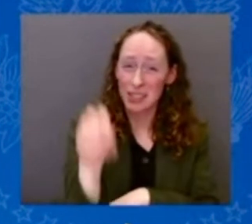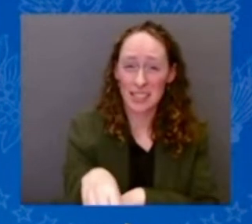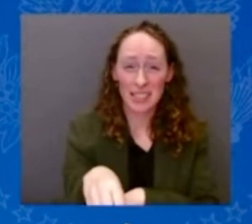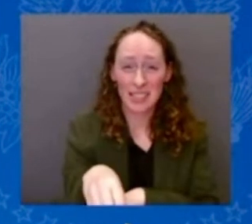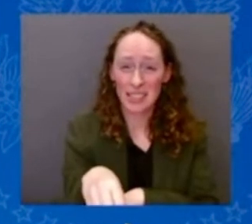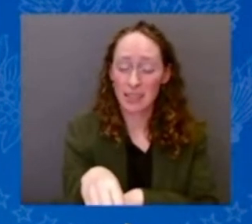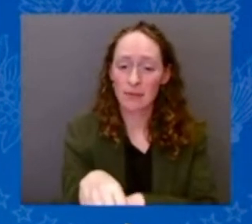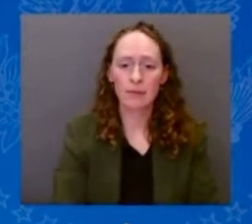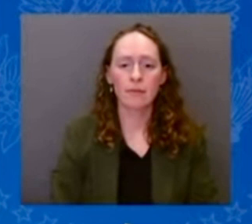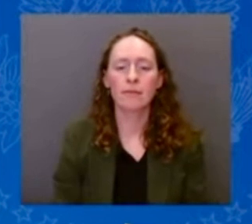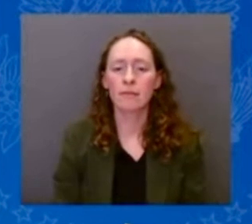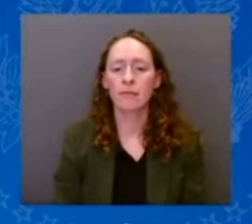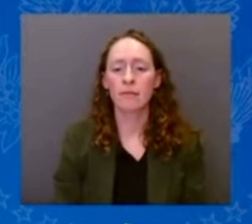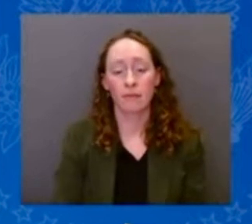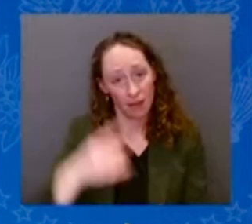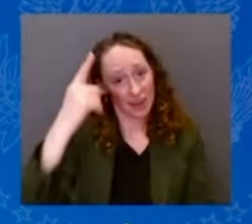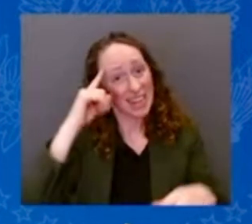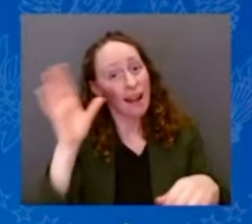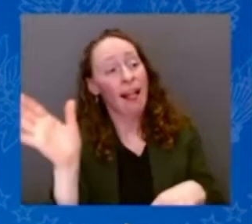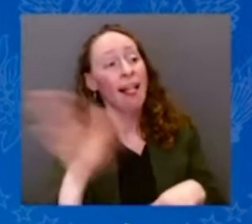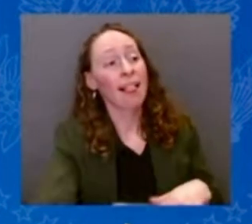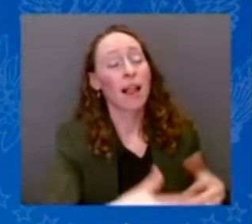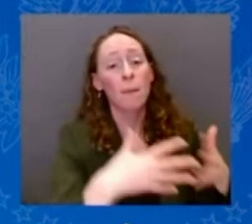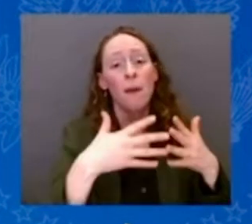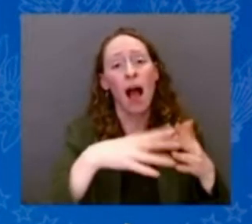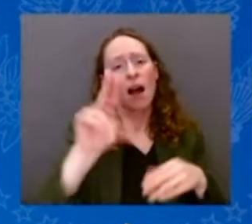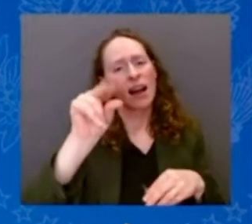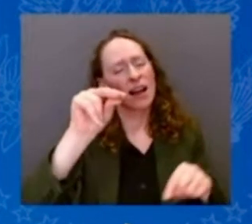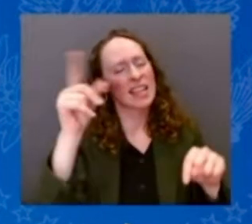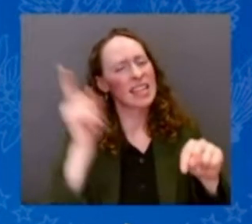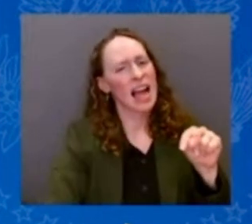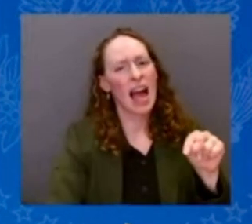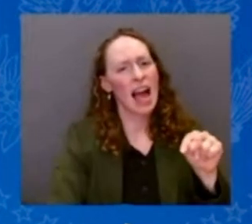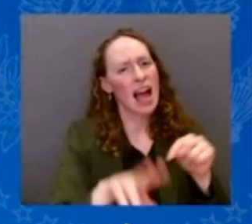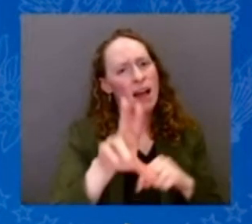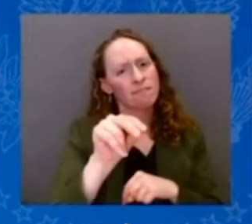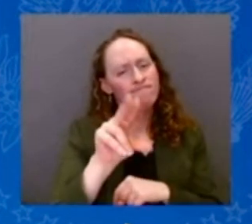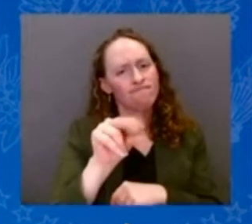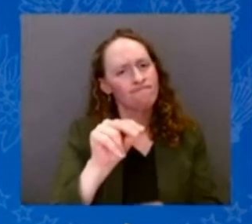more optimistic. I mean this from the bottom of my heart. I've never been more optimistic about the future of our country.